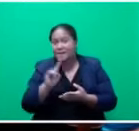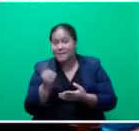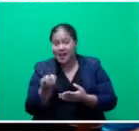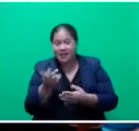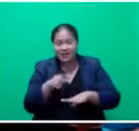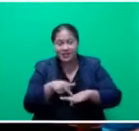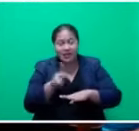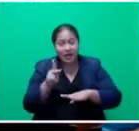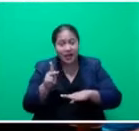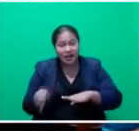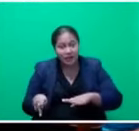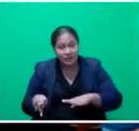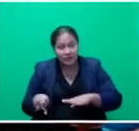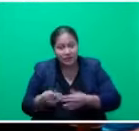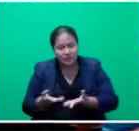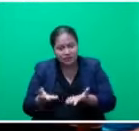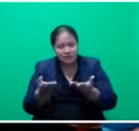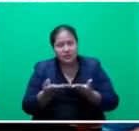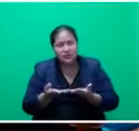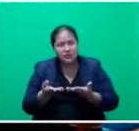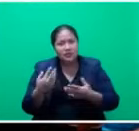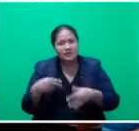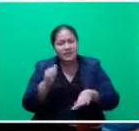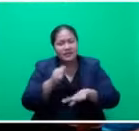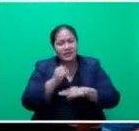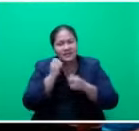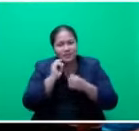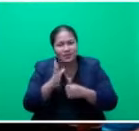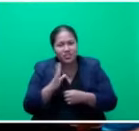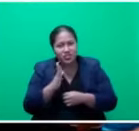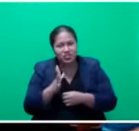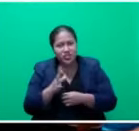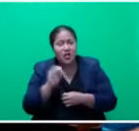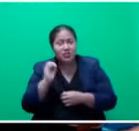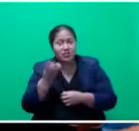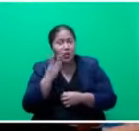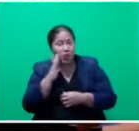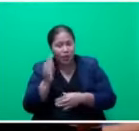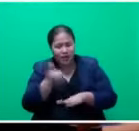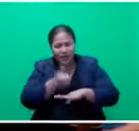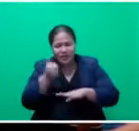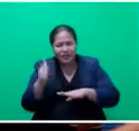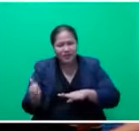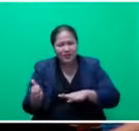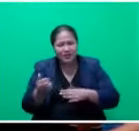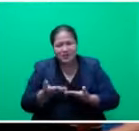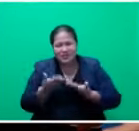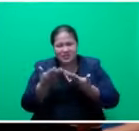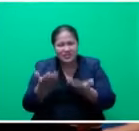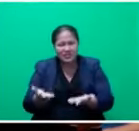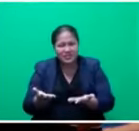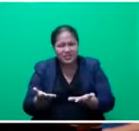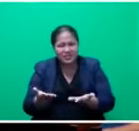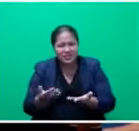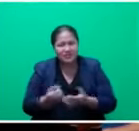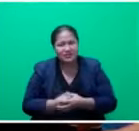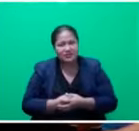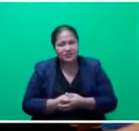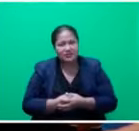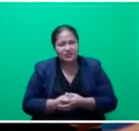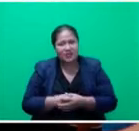all know, Mr. Speaker, that whenever this government gives us bad news, it's always somebody else's